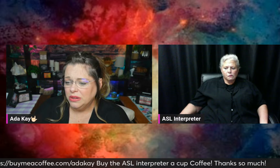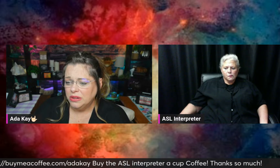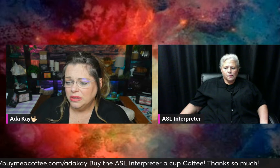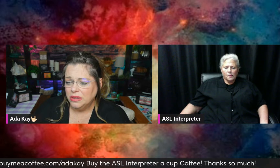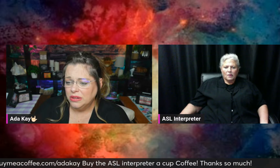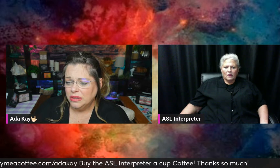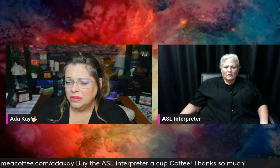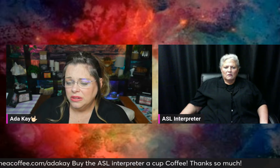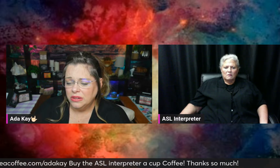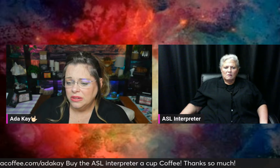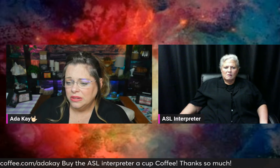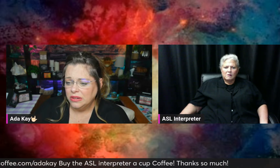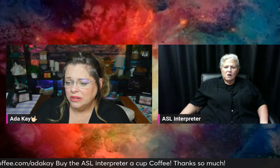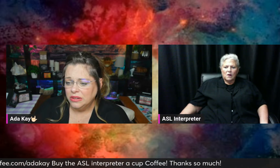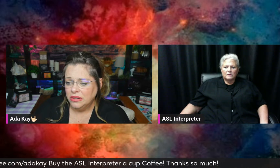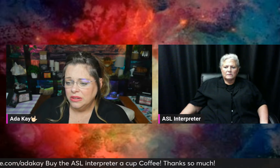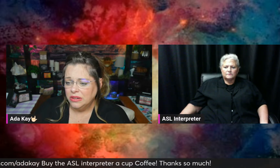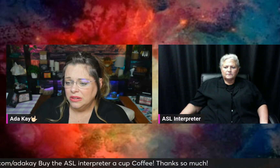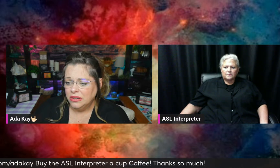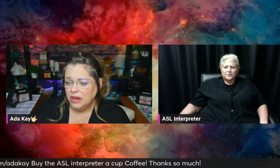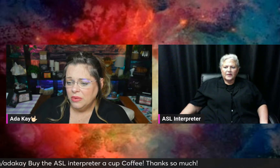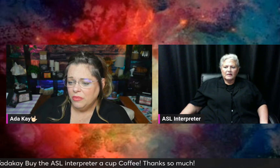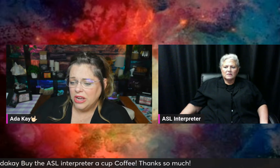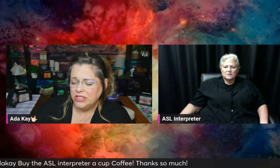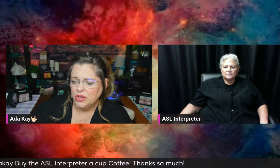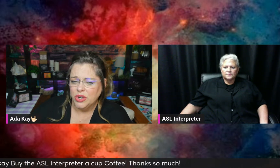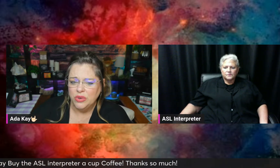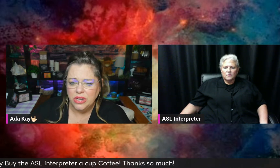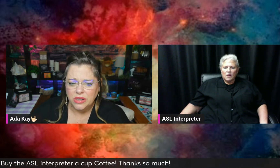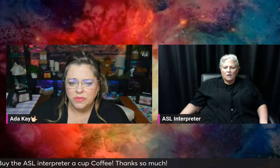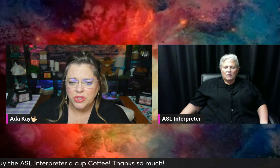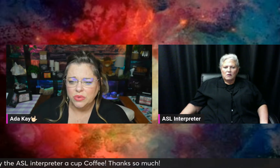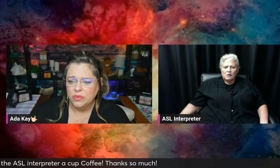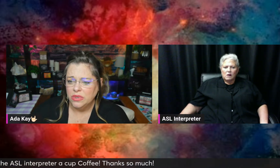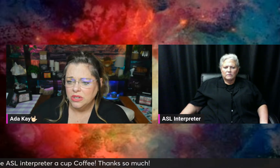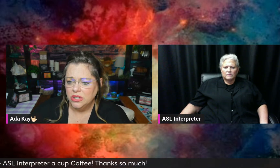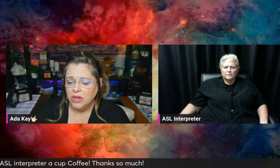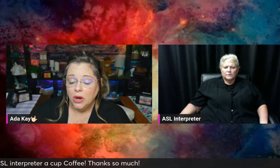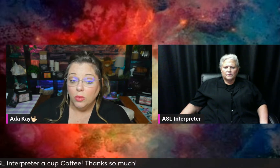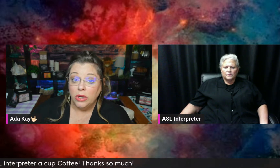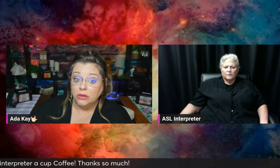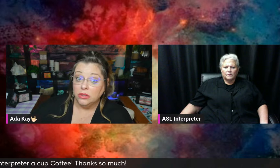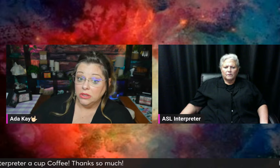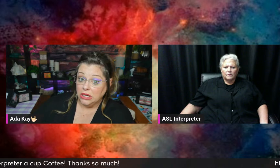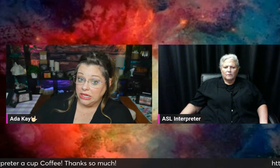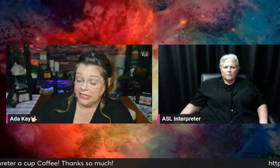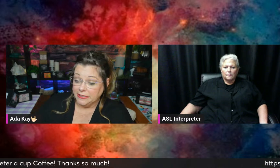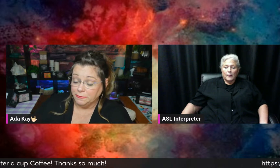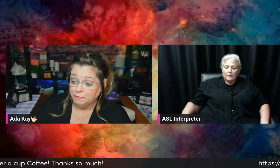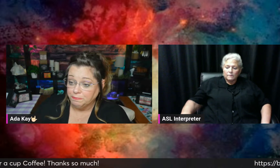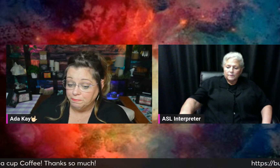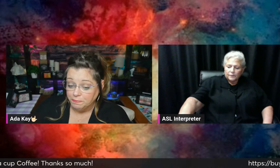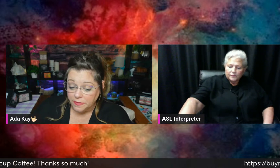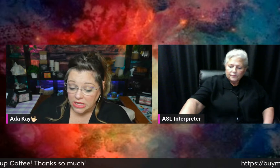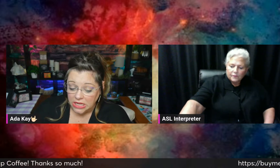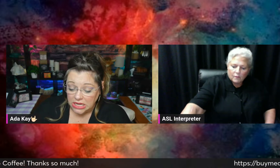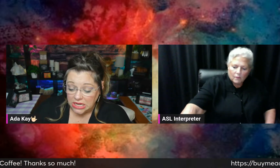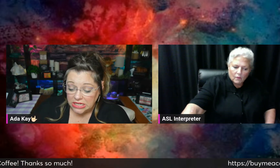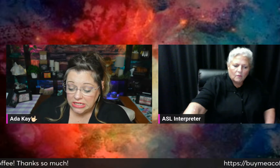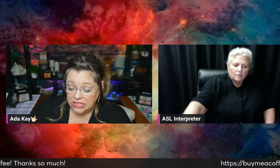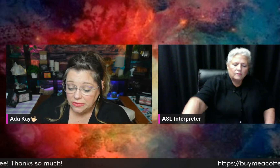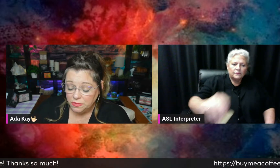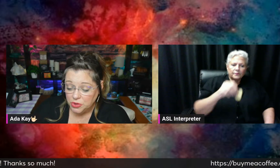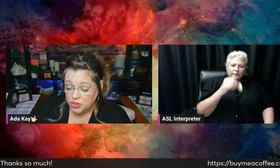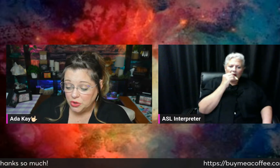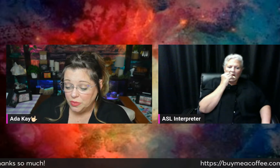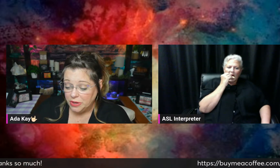too. Braxton is. He's young. Braxton, are you getting them too? Well, I'm